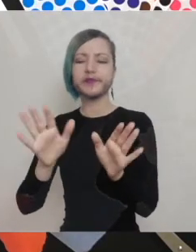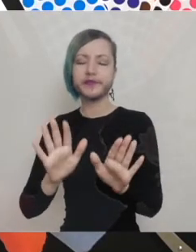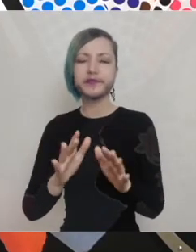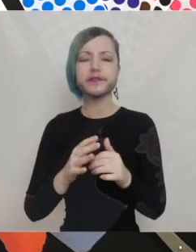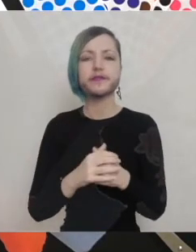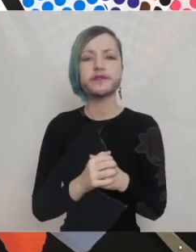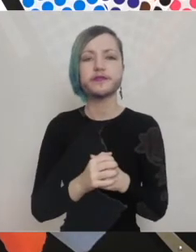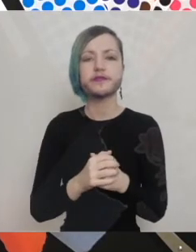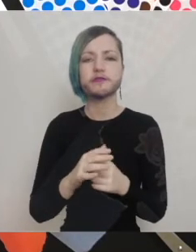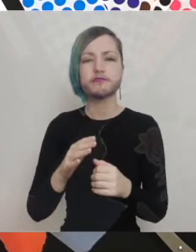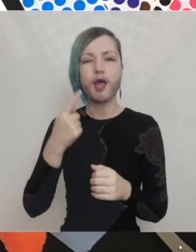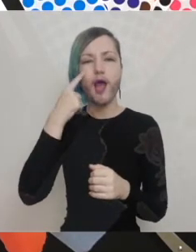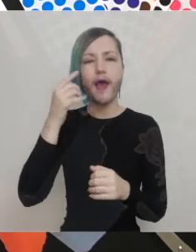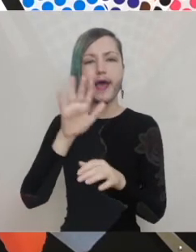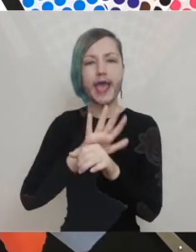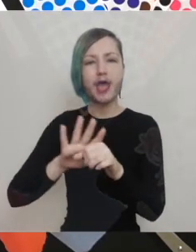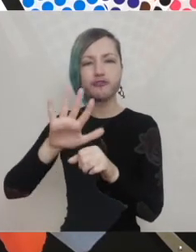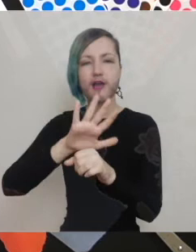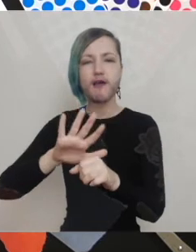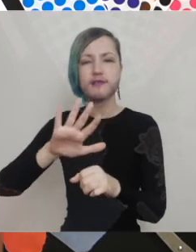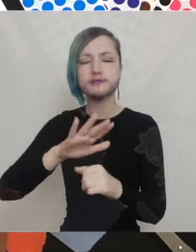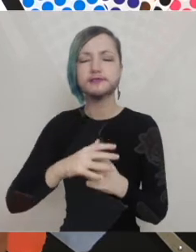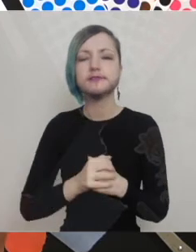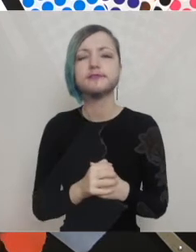area where the eye would be.